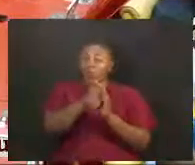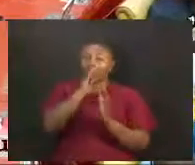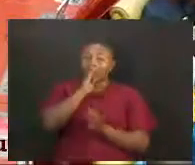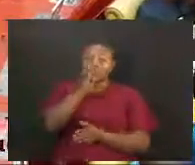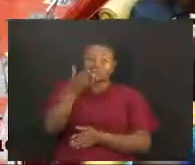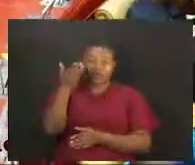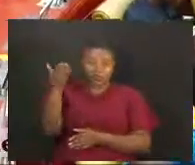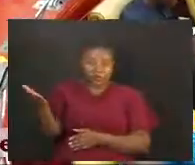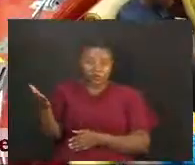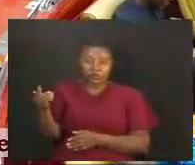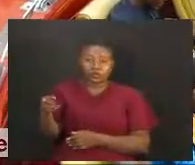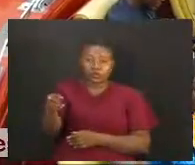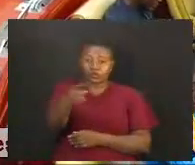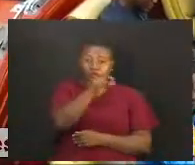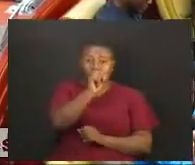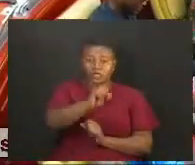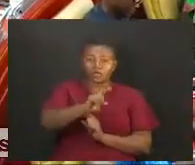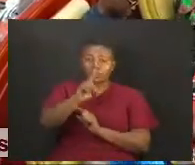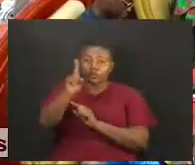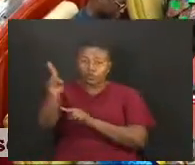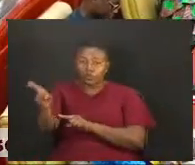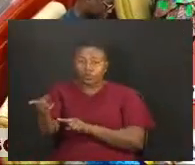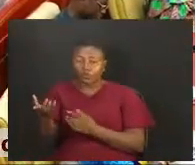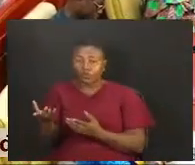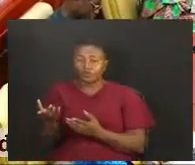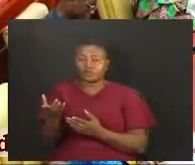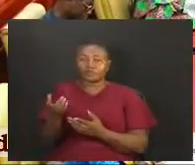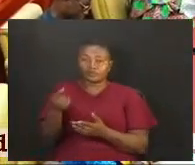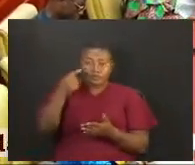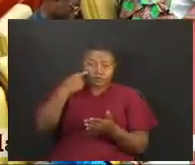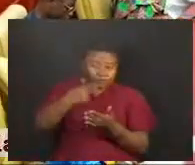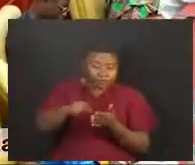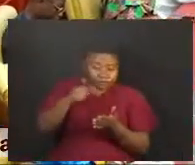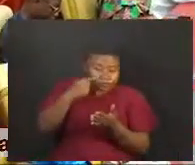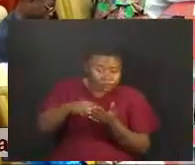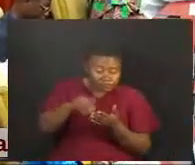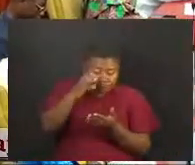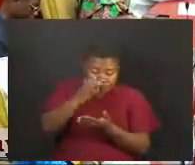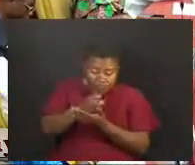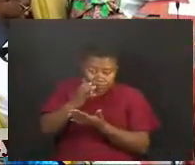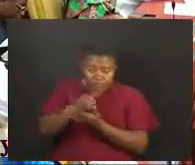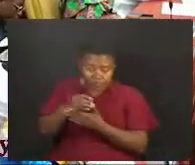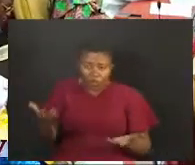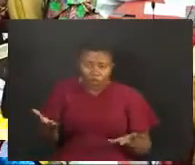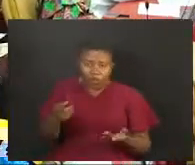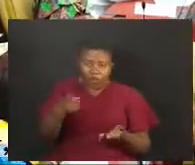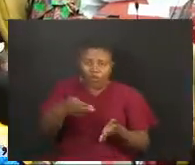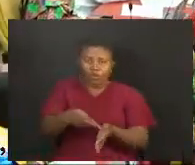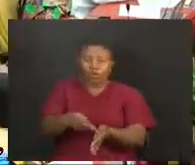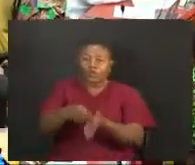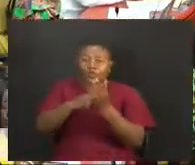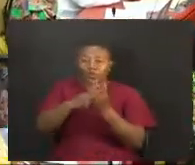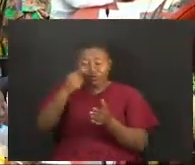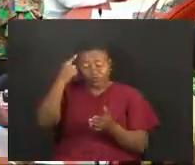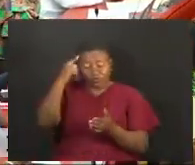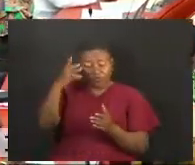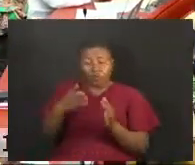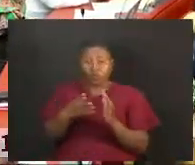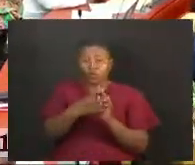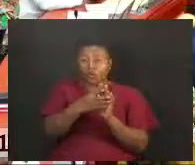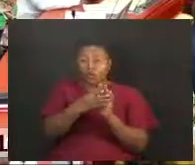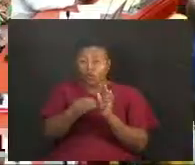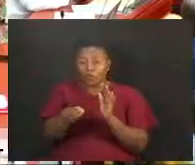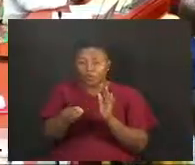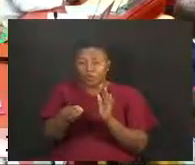and either have a picture view or request for a copy so that